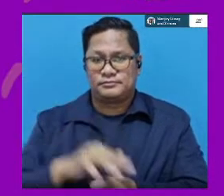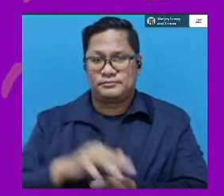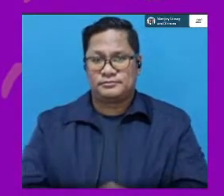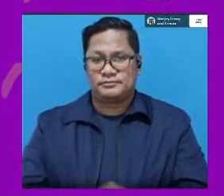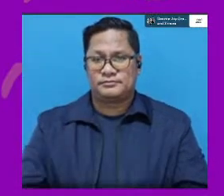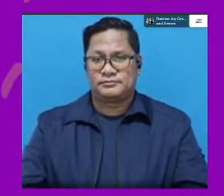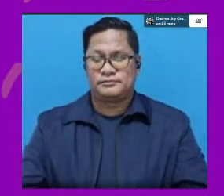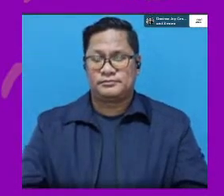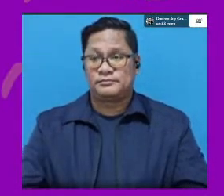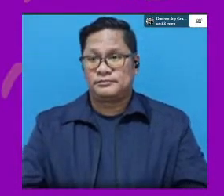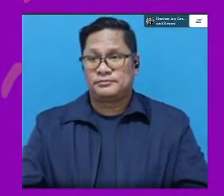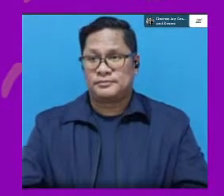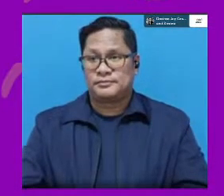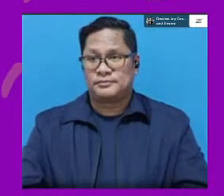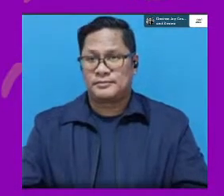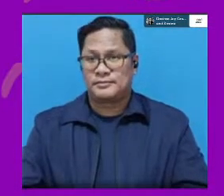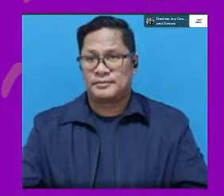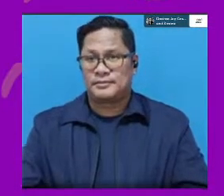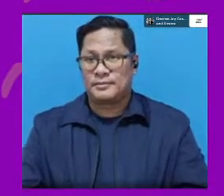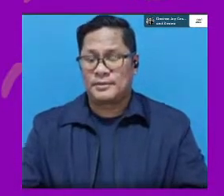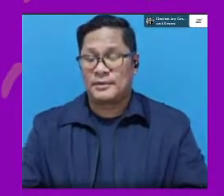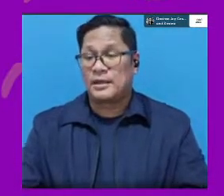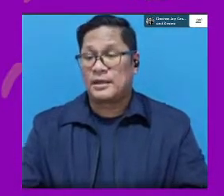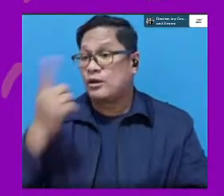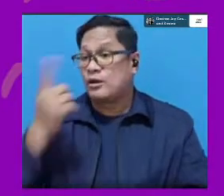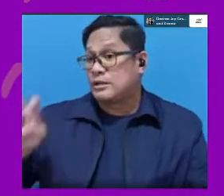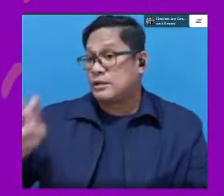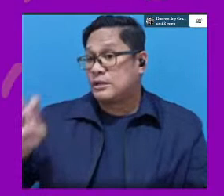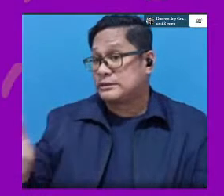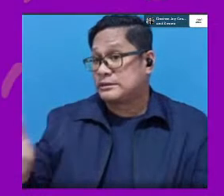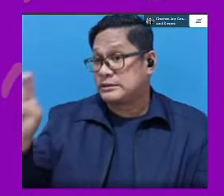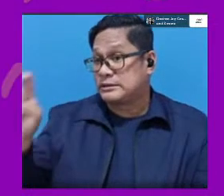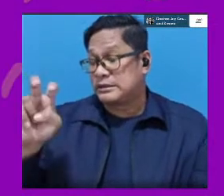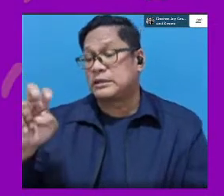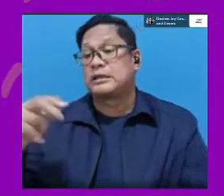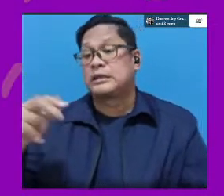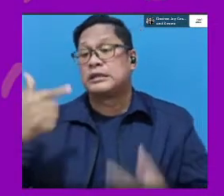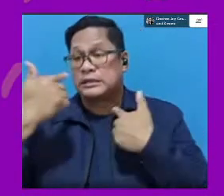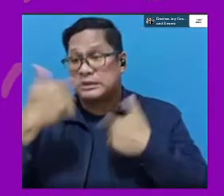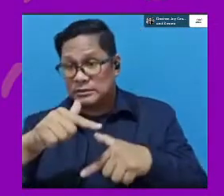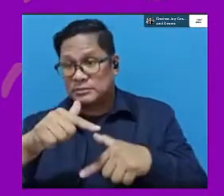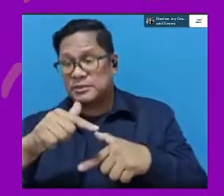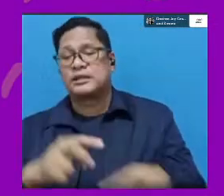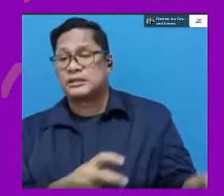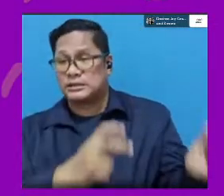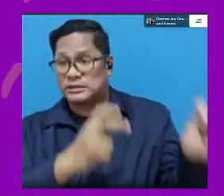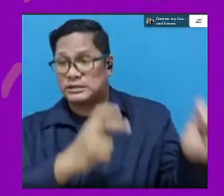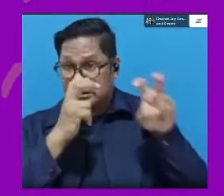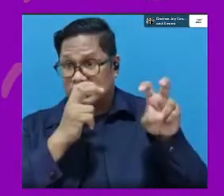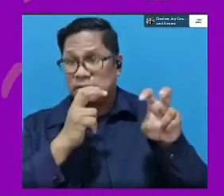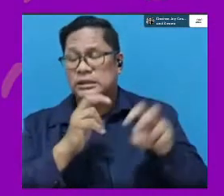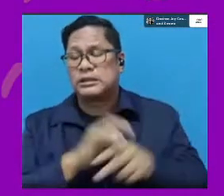And because of the travel restrictions and the restrictions